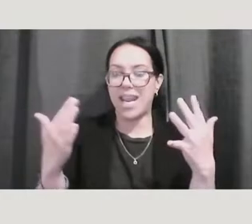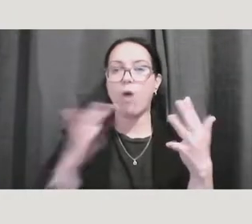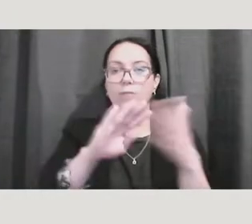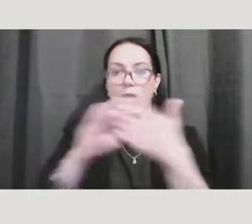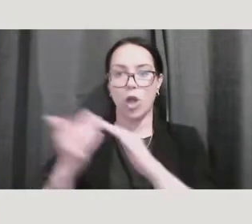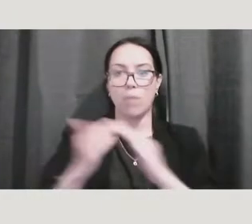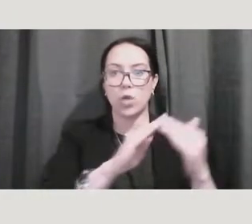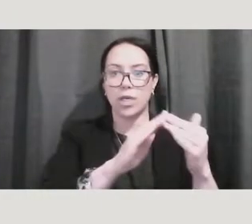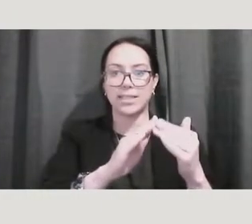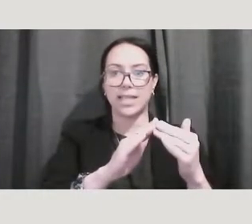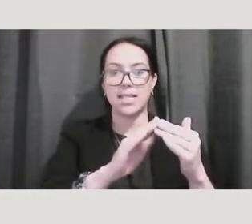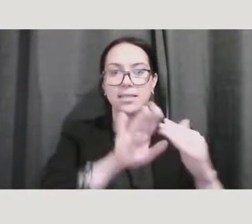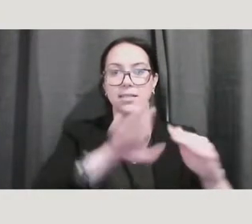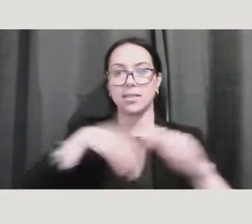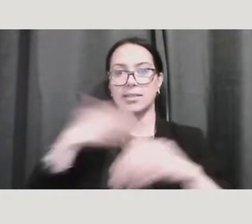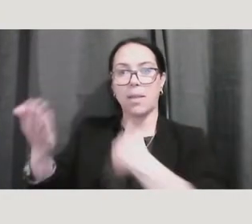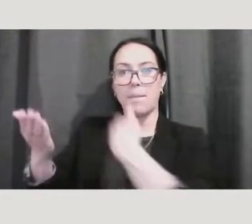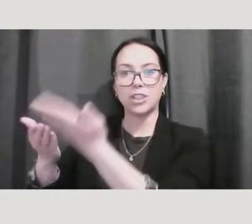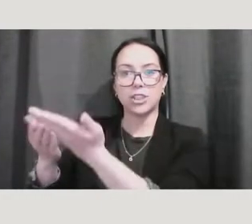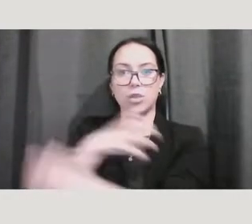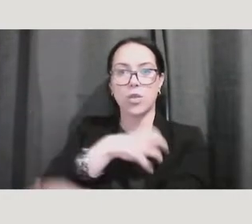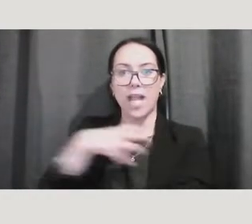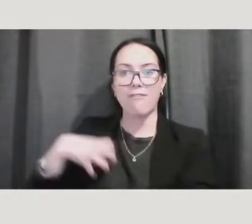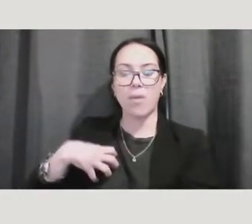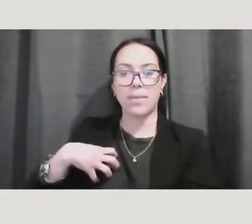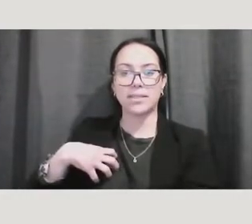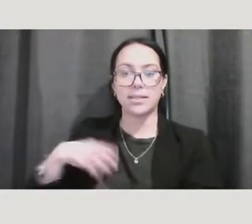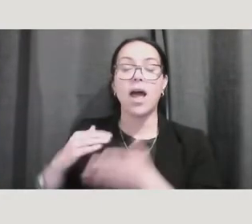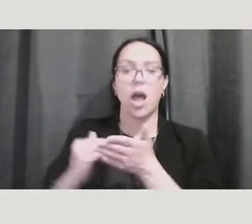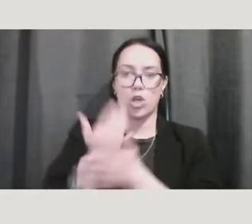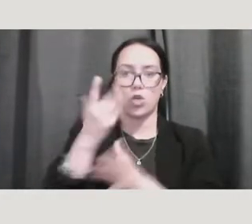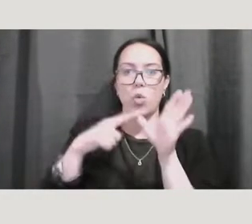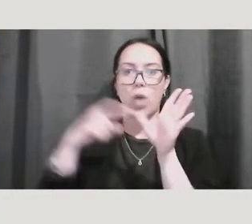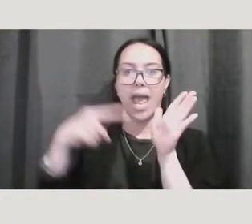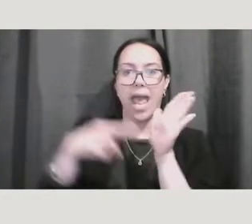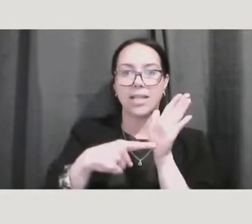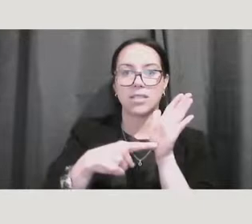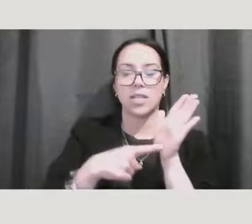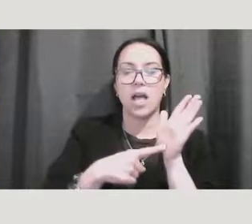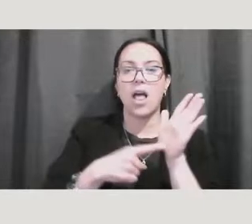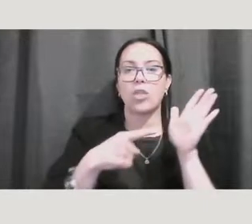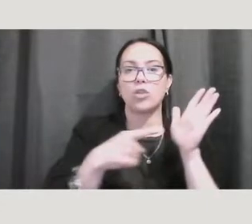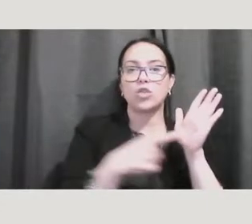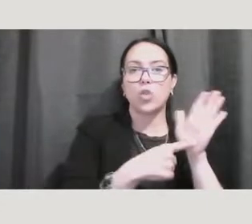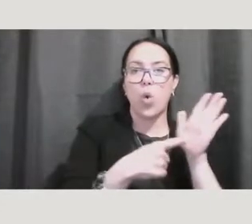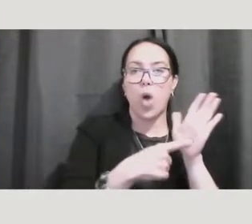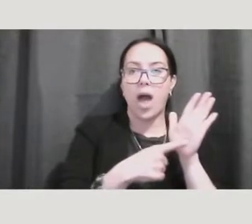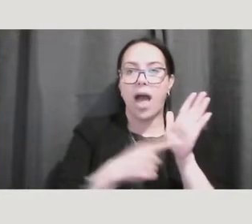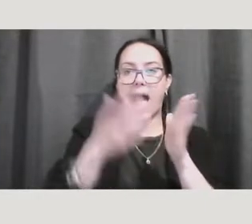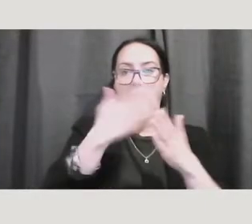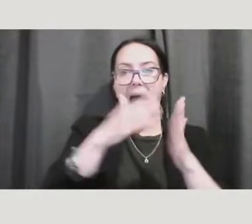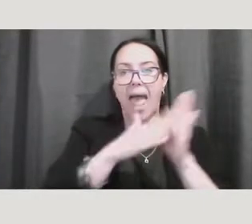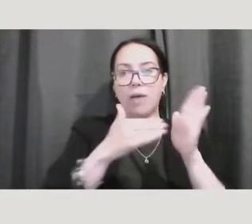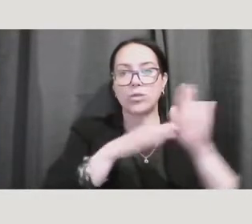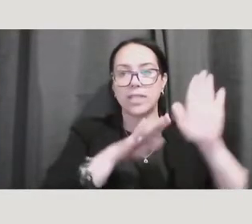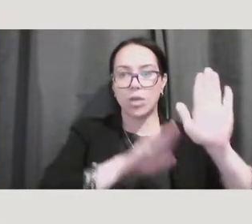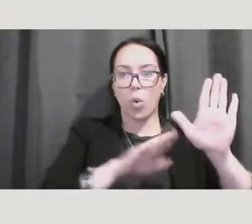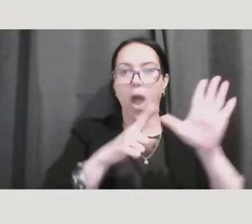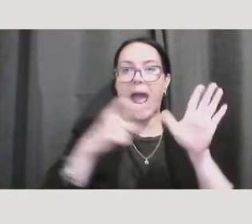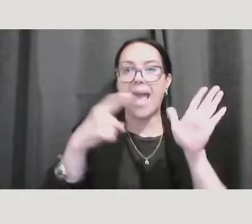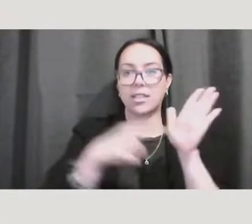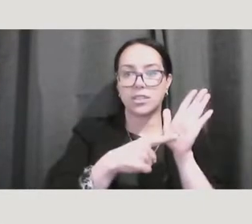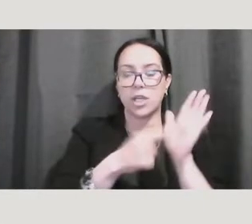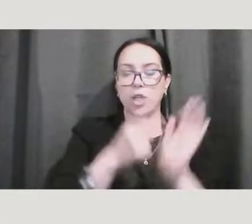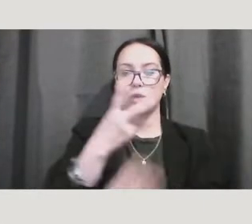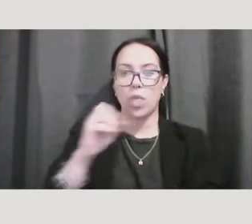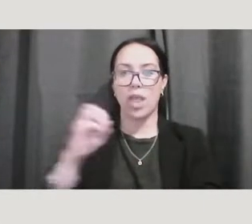submissions for the government a new Act was passed uh the toy aotearoa acts 2014 and that